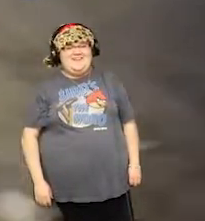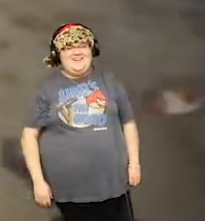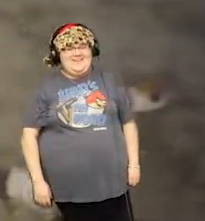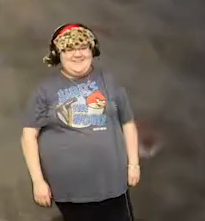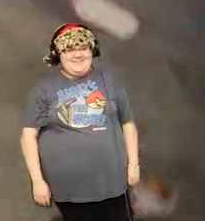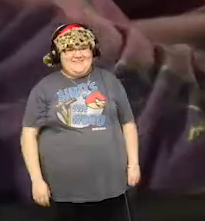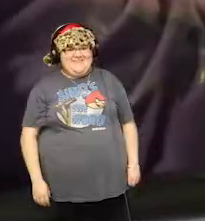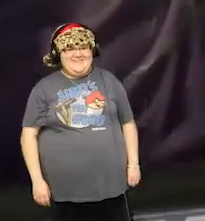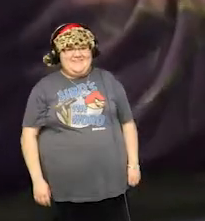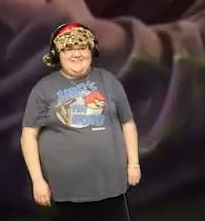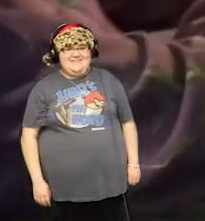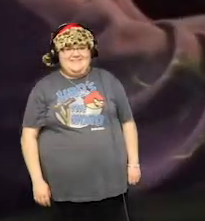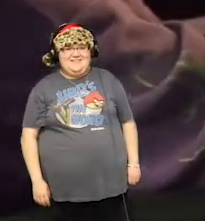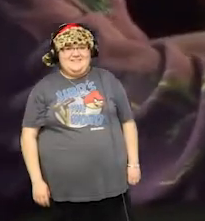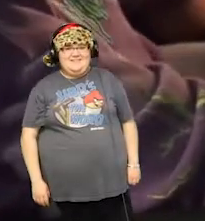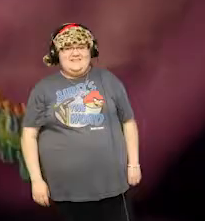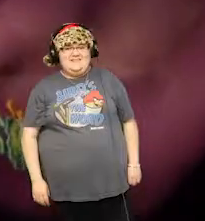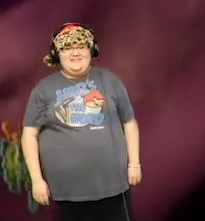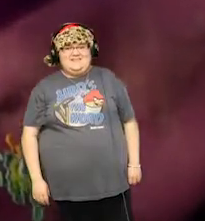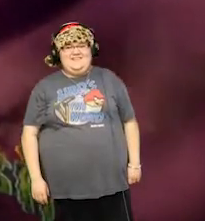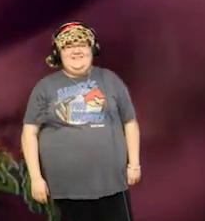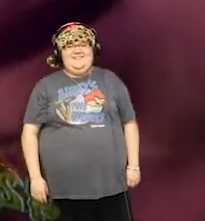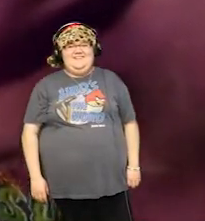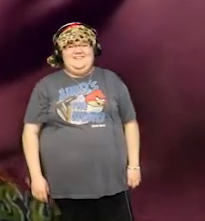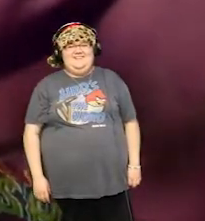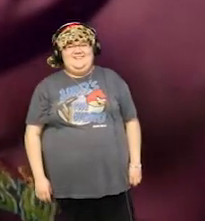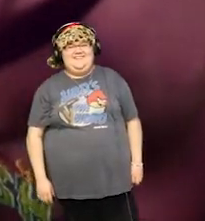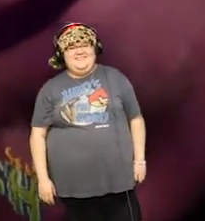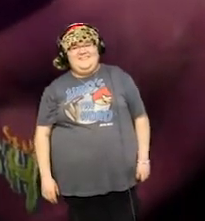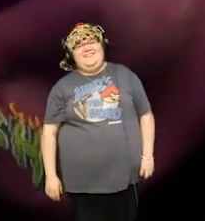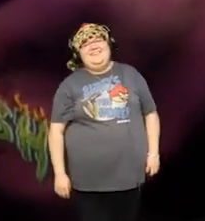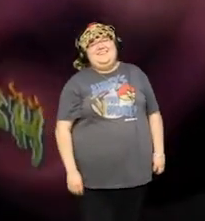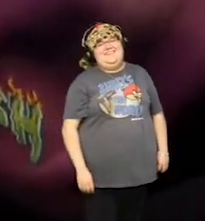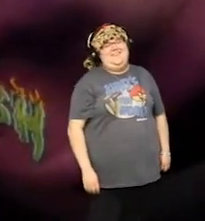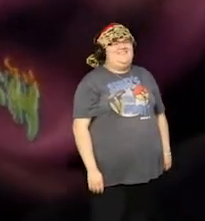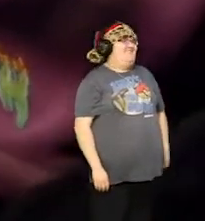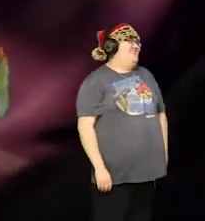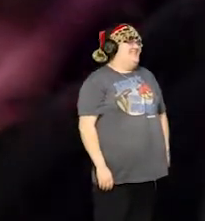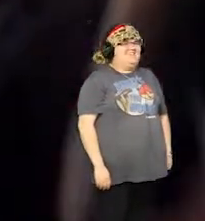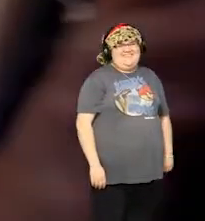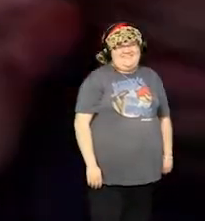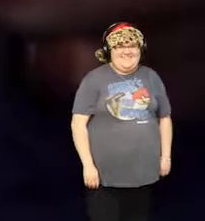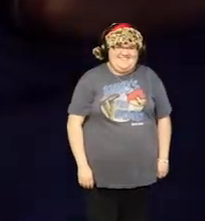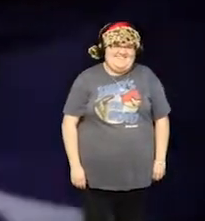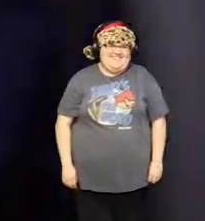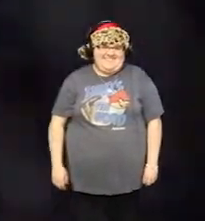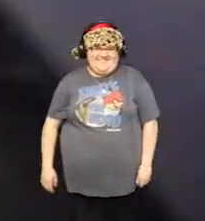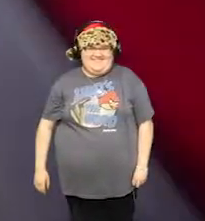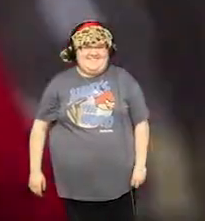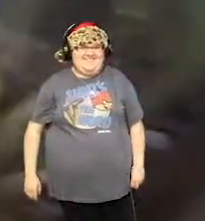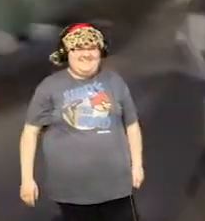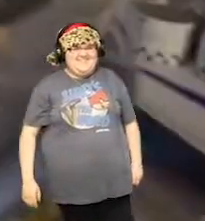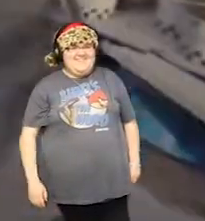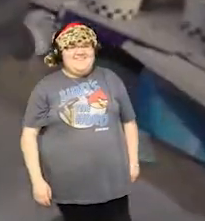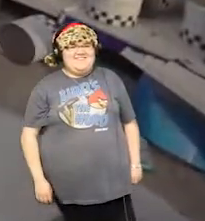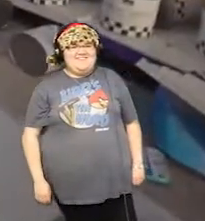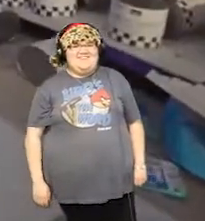my God. Who put that there? Have they got some cleaners? This place is shit hole. That's good. Oh my